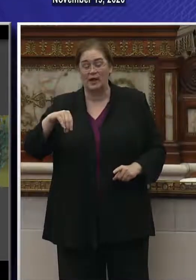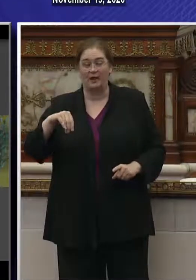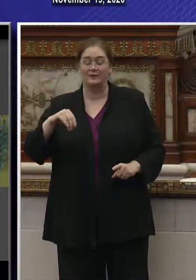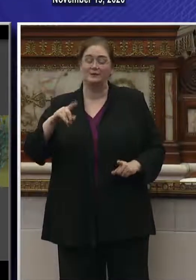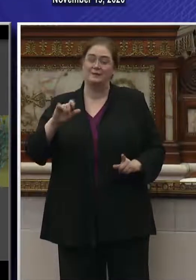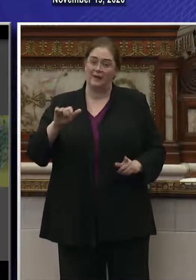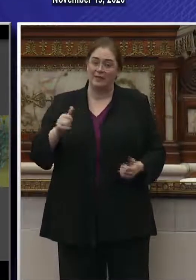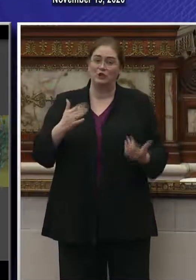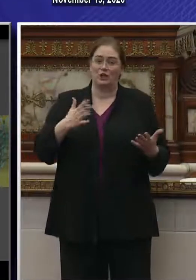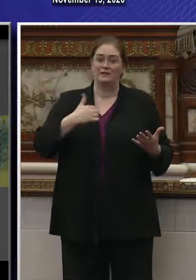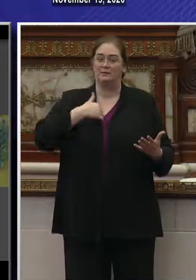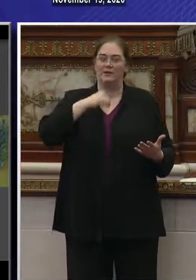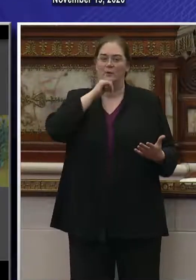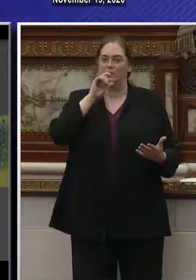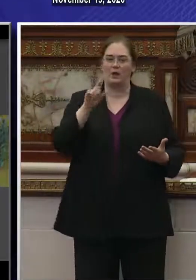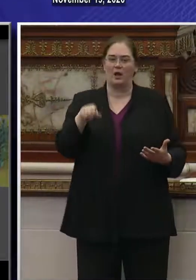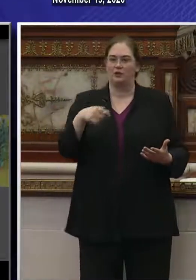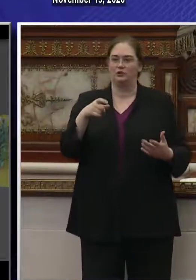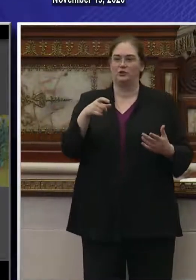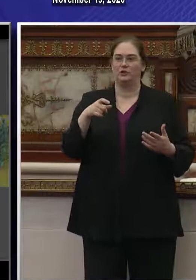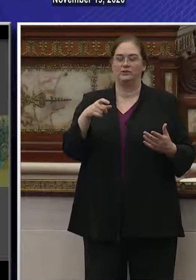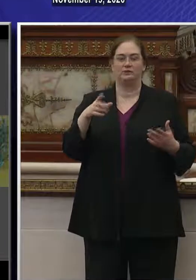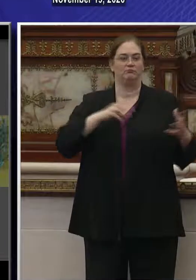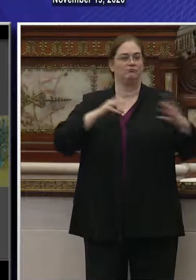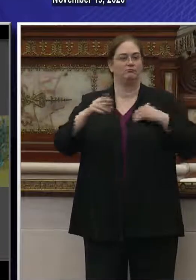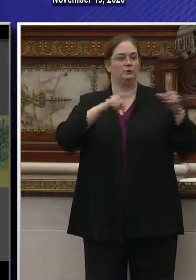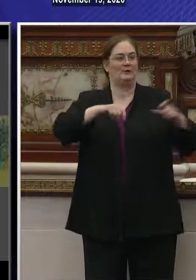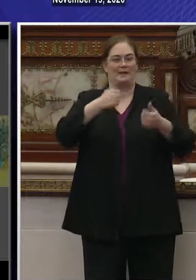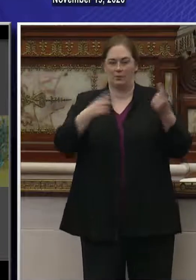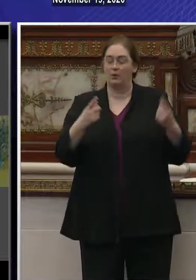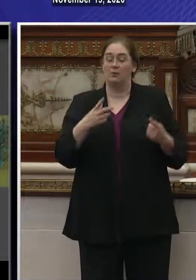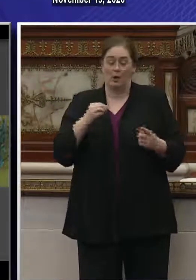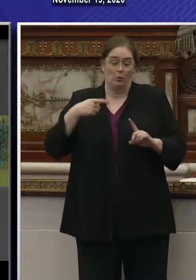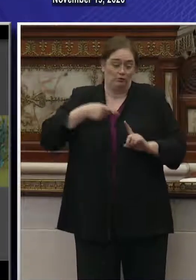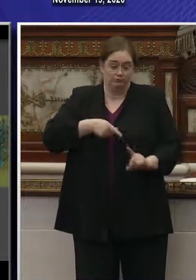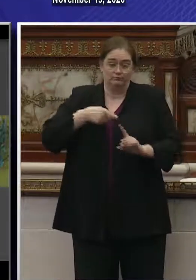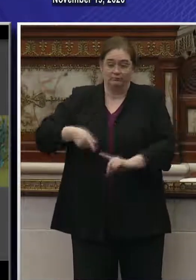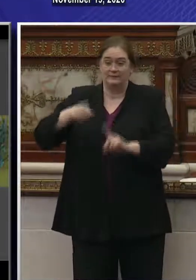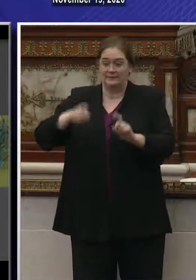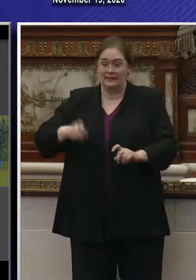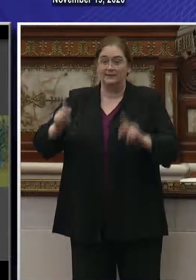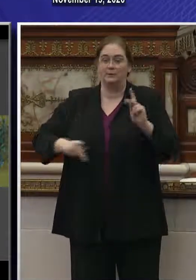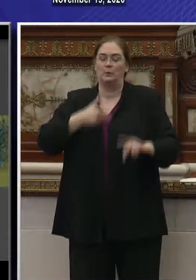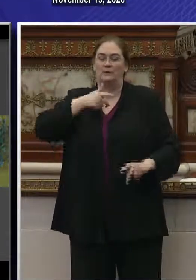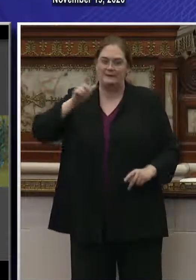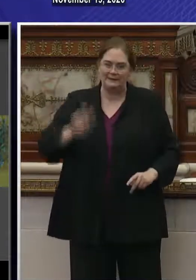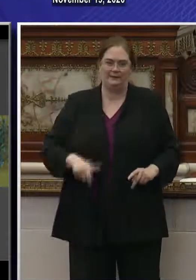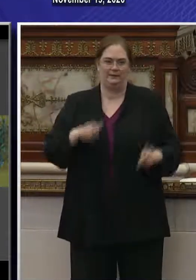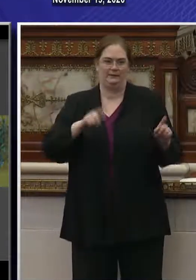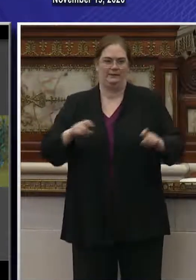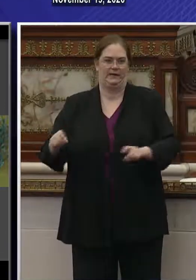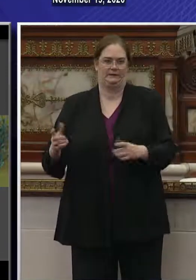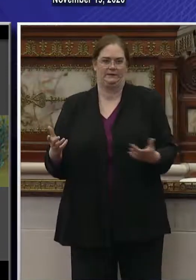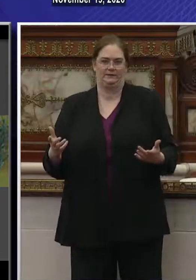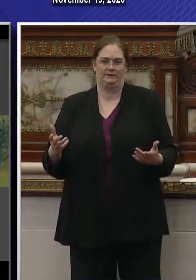to me that we're not just testing anybody, but we are testing people who need to be tested.